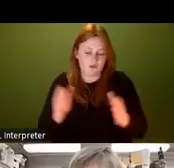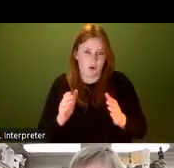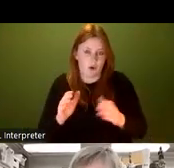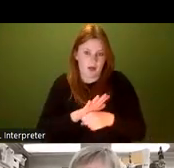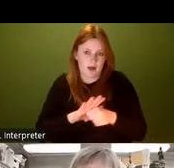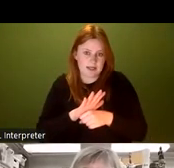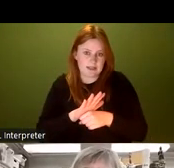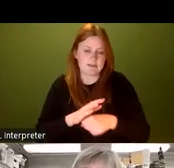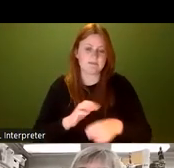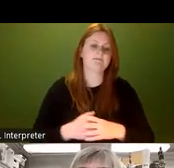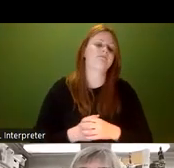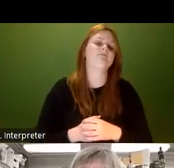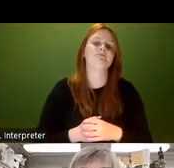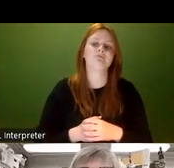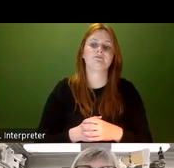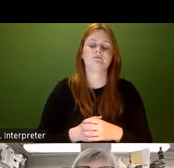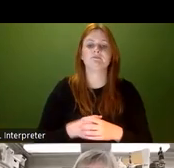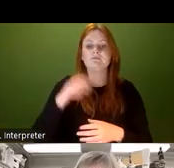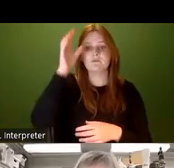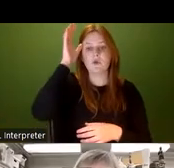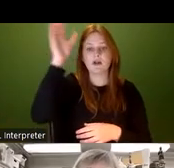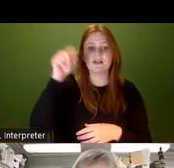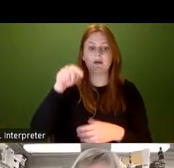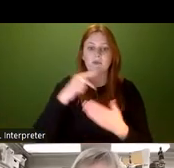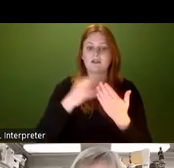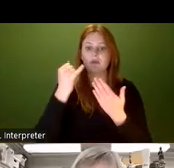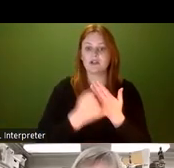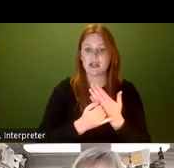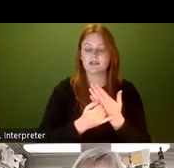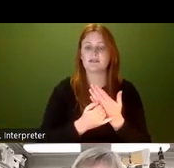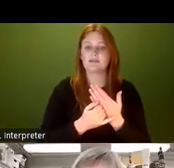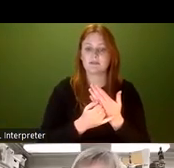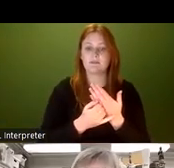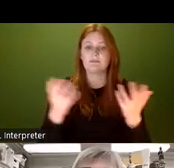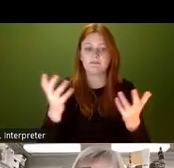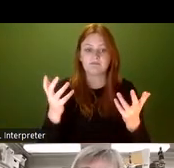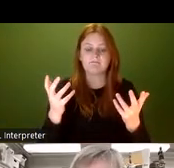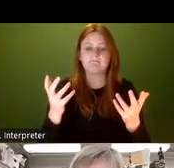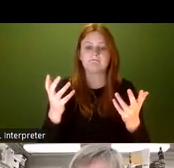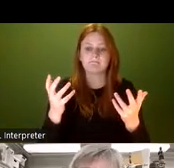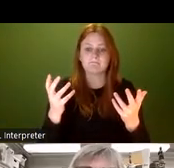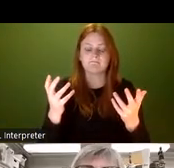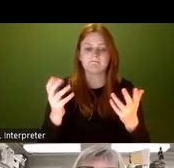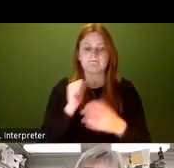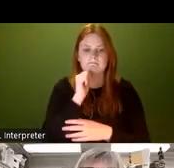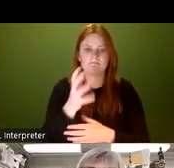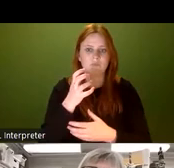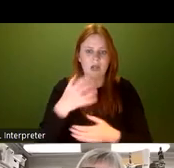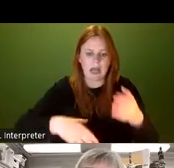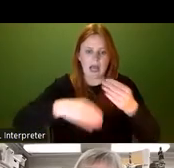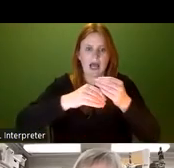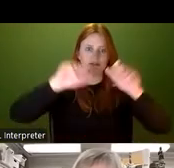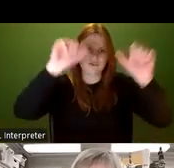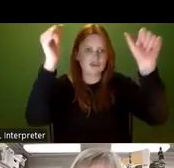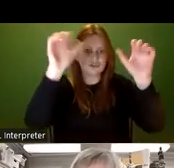here with this project was to, instead of adding a lot of surface and embellishment, I wanted the